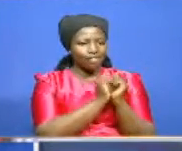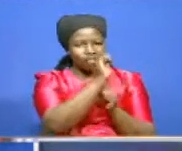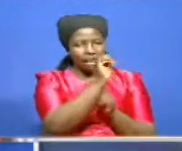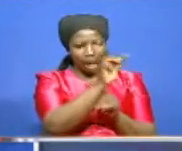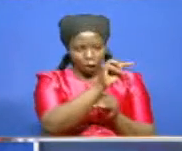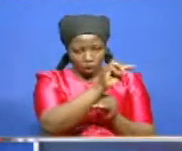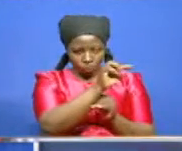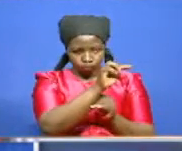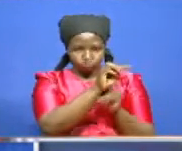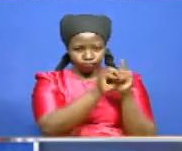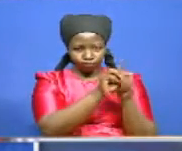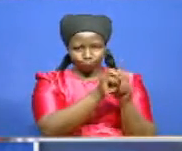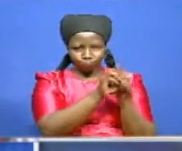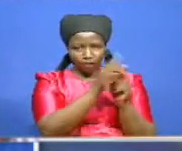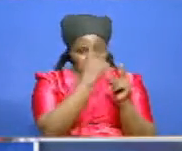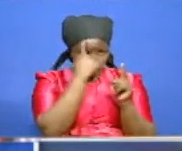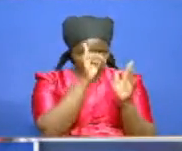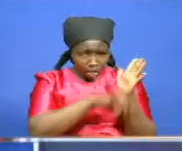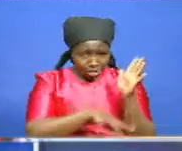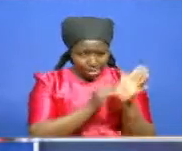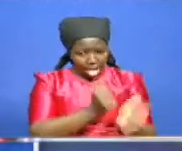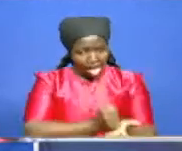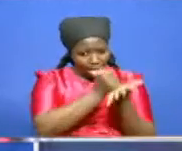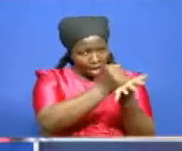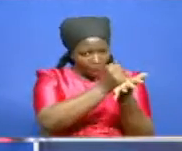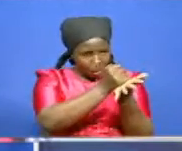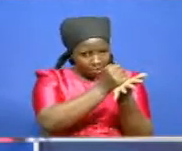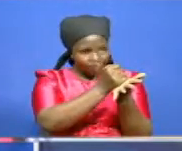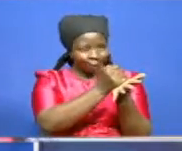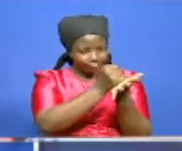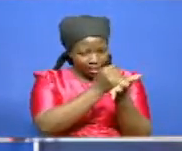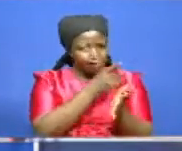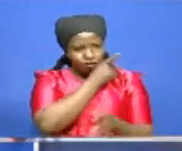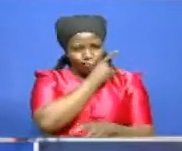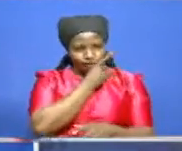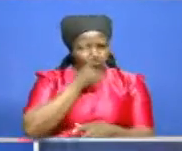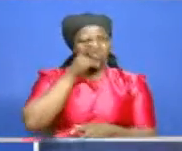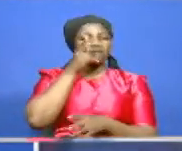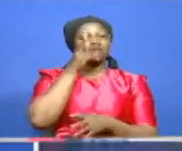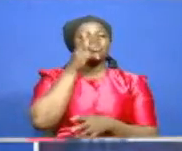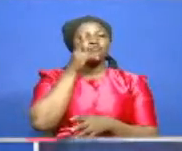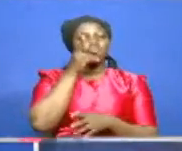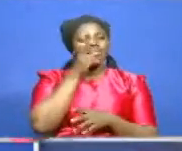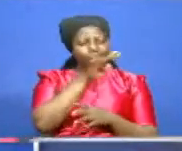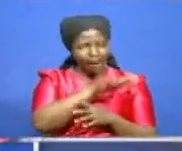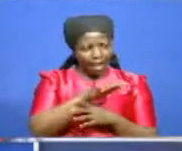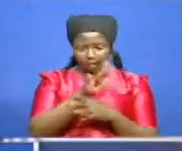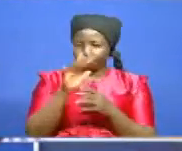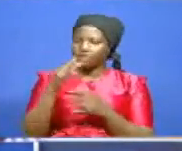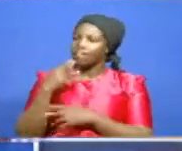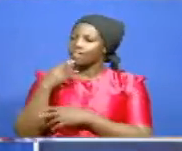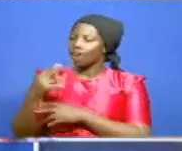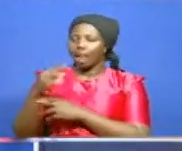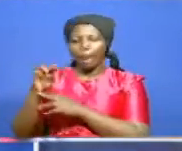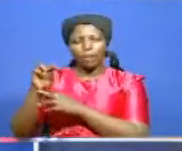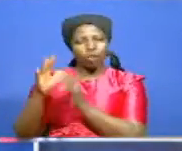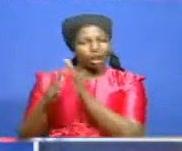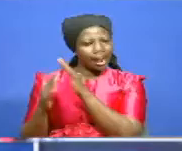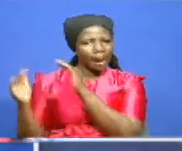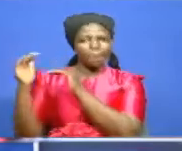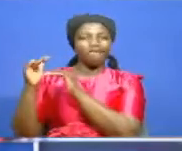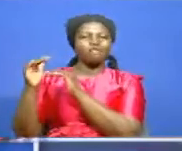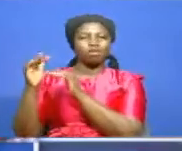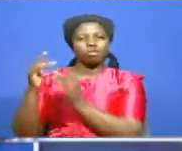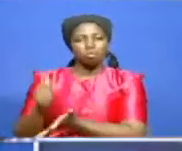315 ya kusaidia upande wa ukame, na milioni 400, zaidi ya milioni